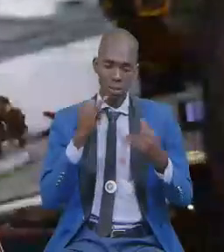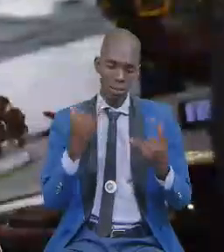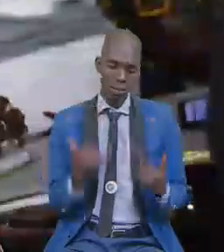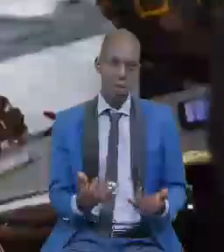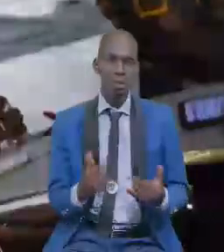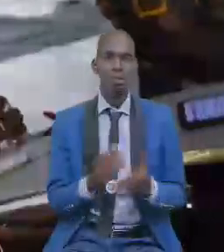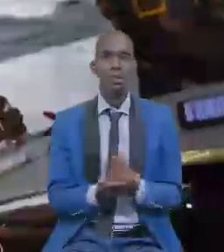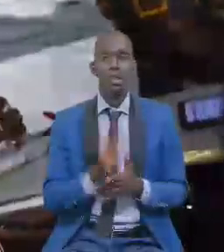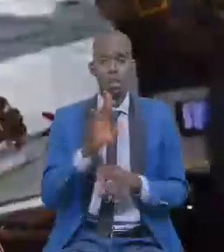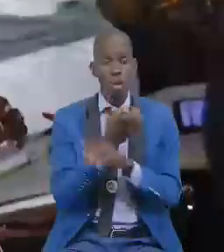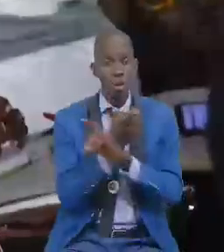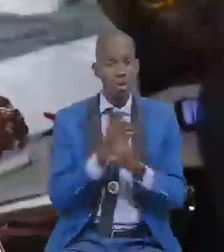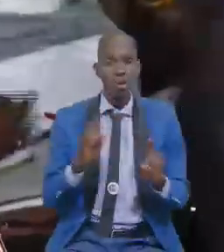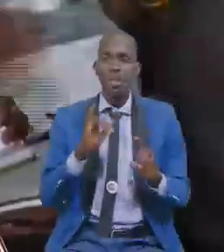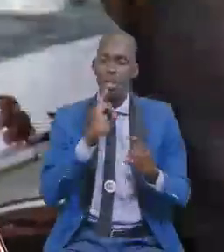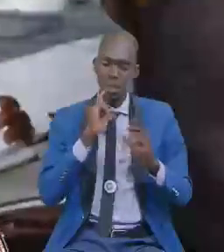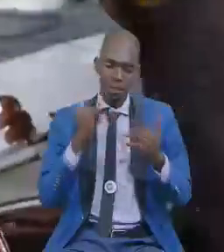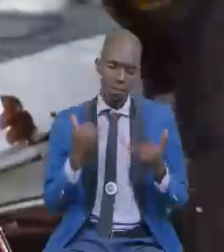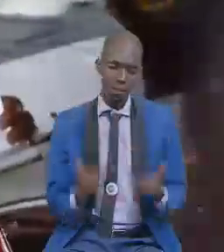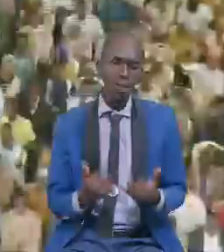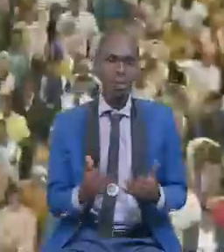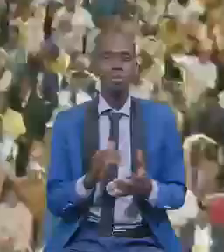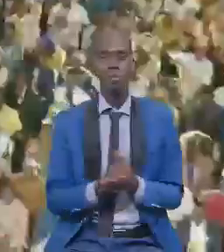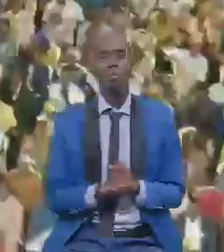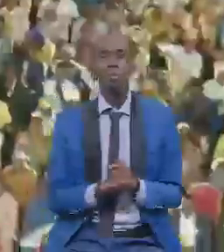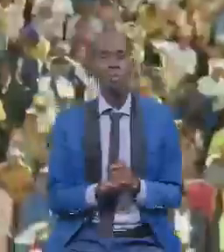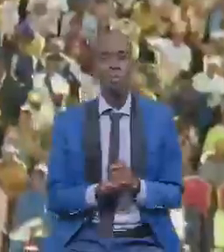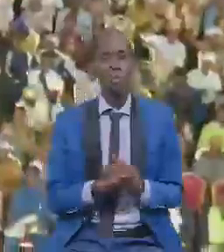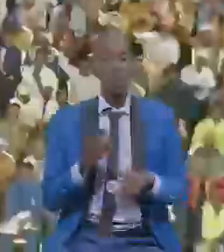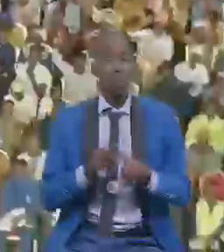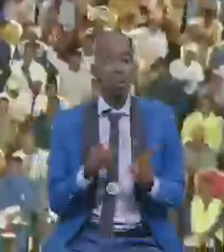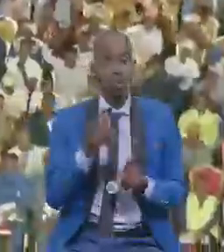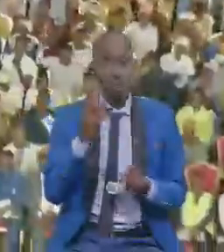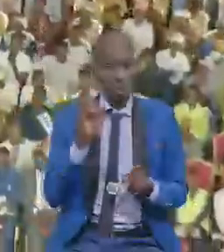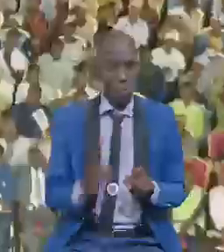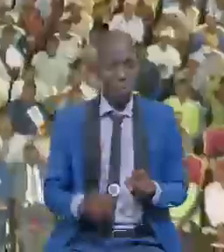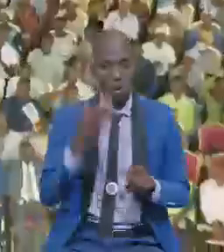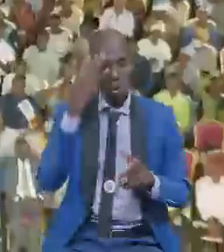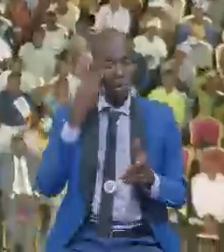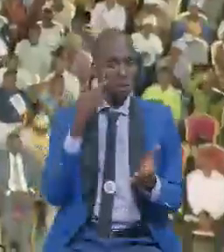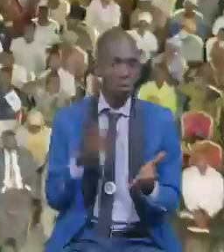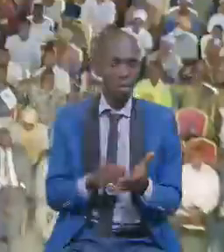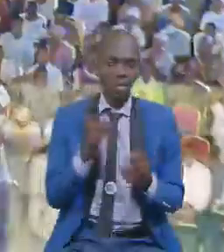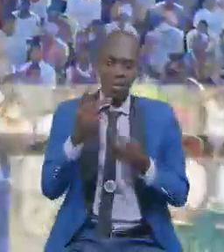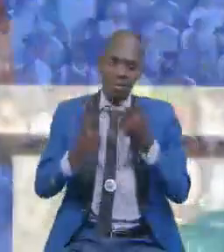Your deliverance is now. But you must acknowledge the visitation.